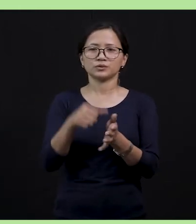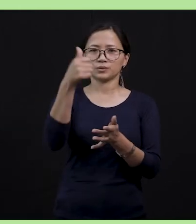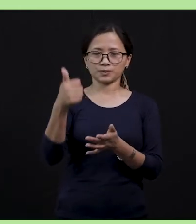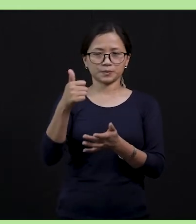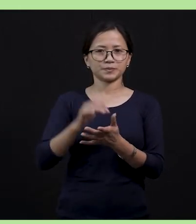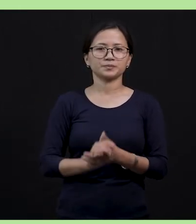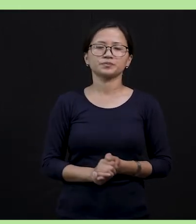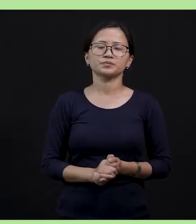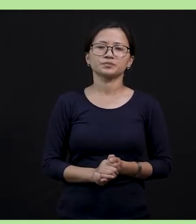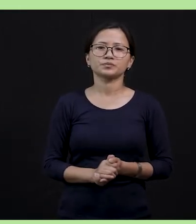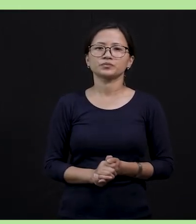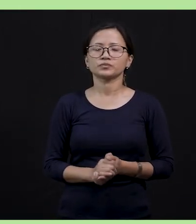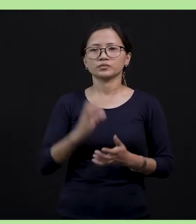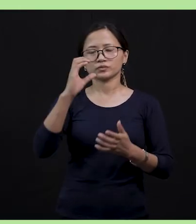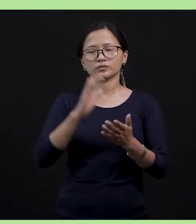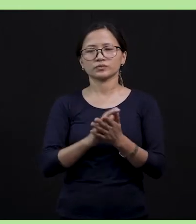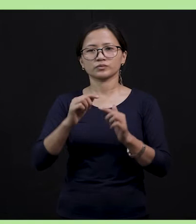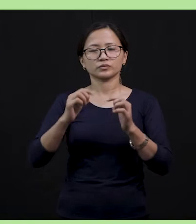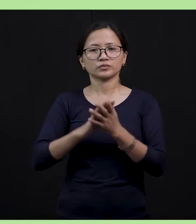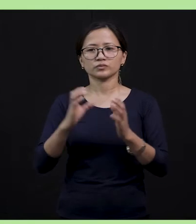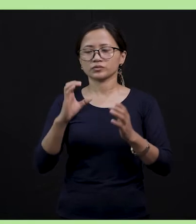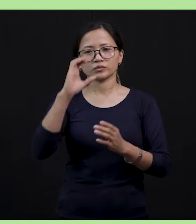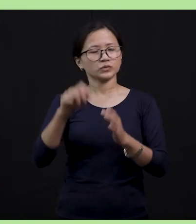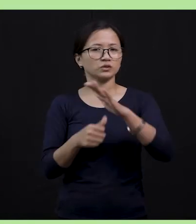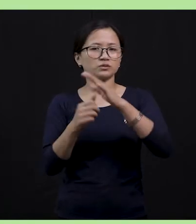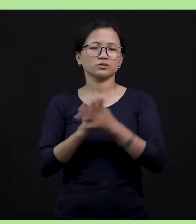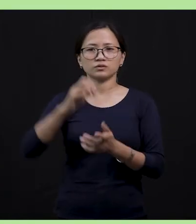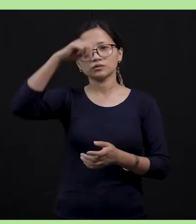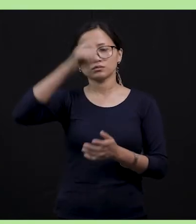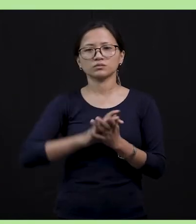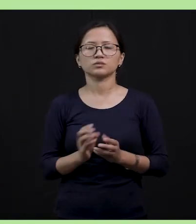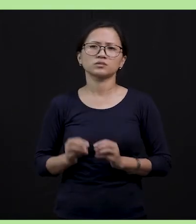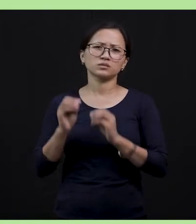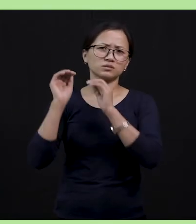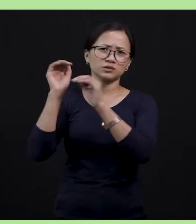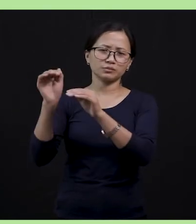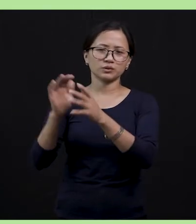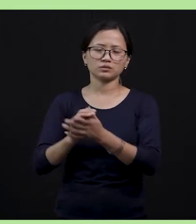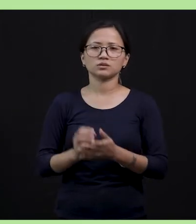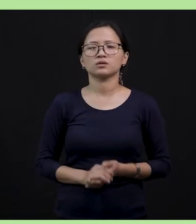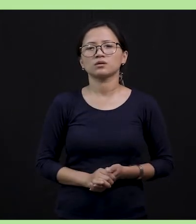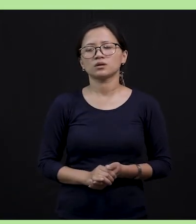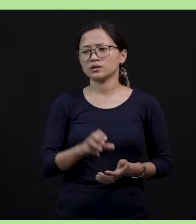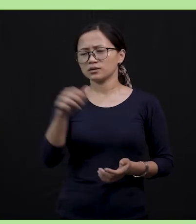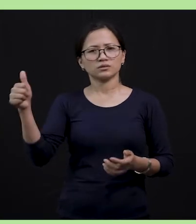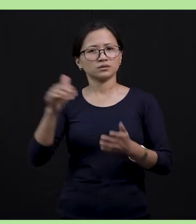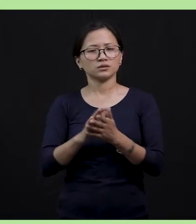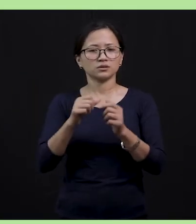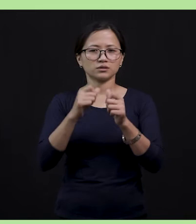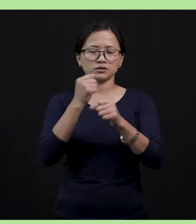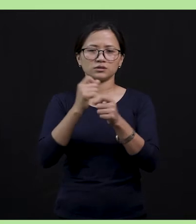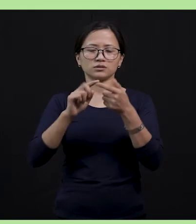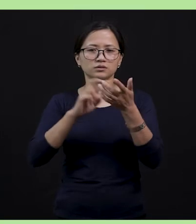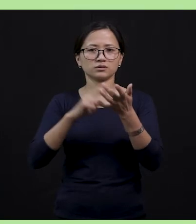winner. And this Election Commission of India is not dependent on any government agency. It was made